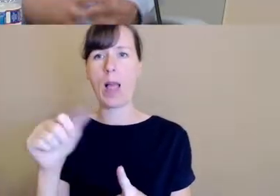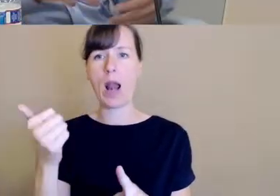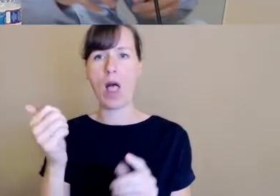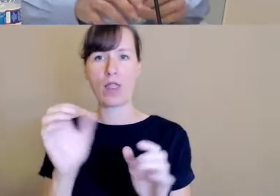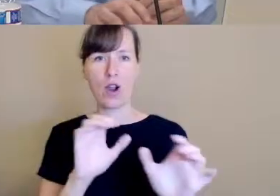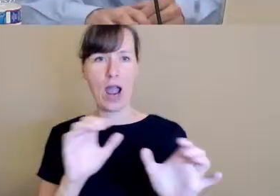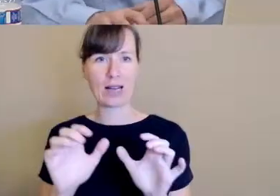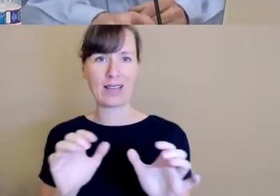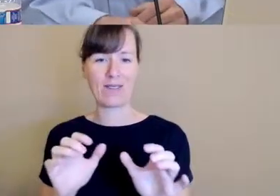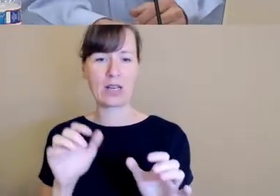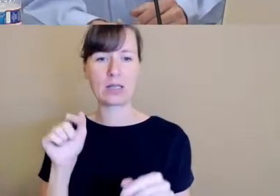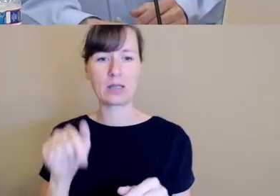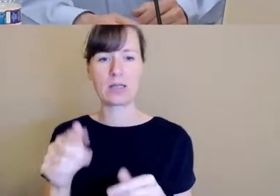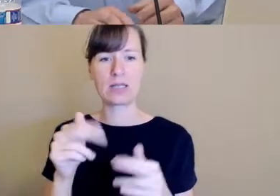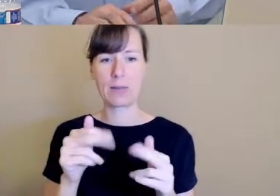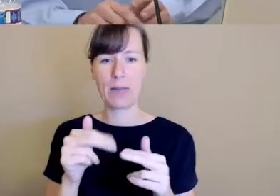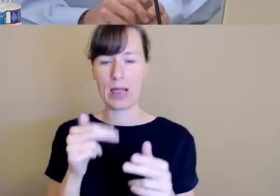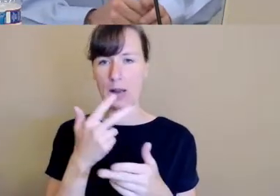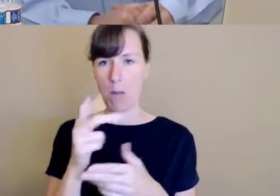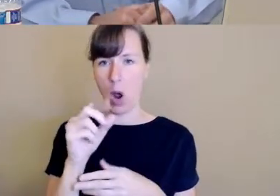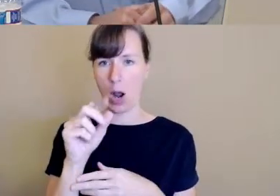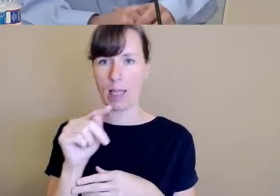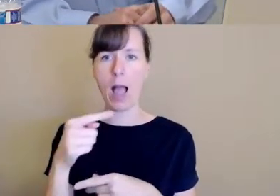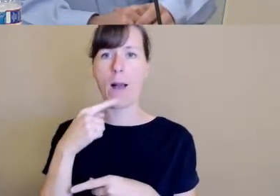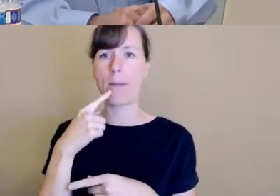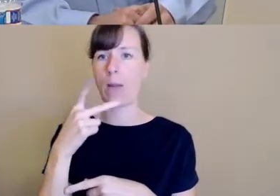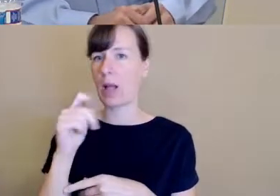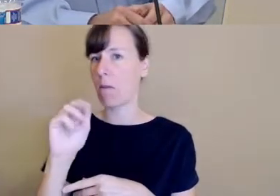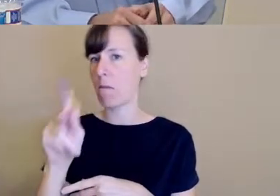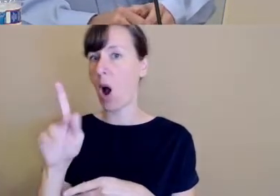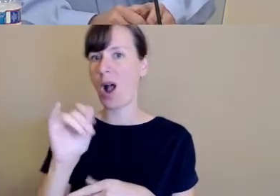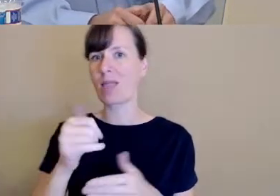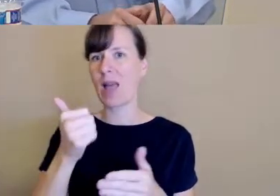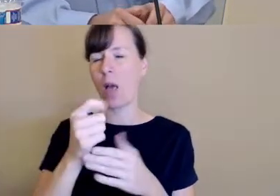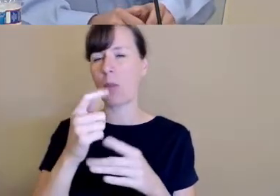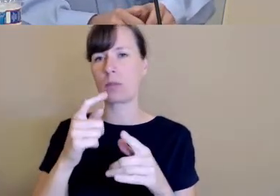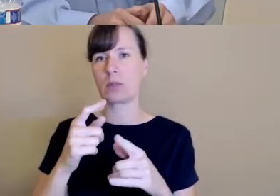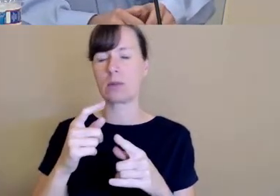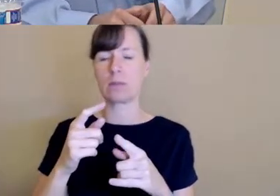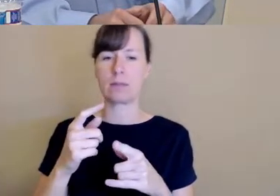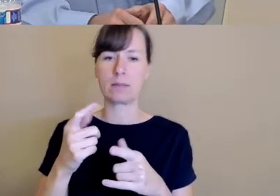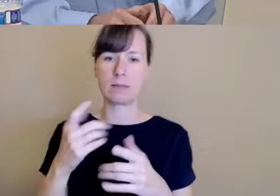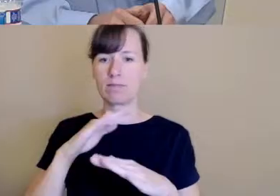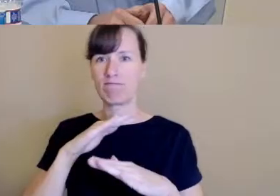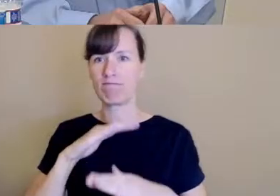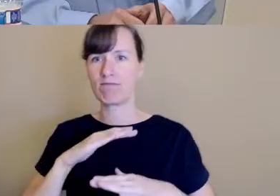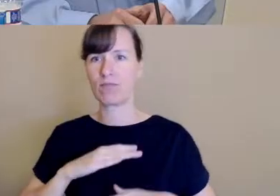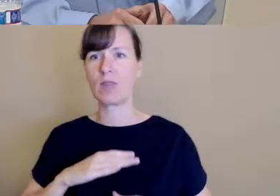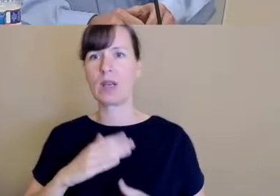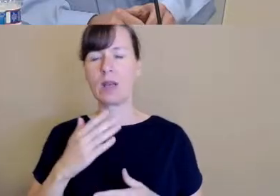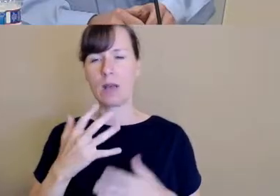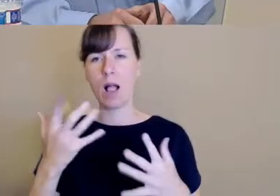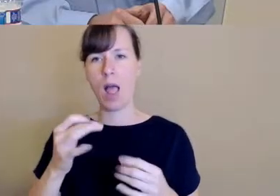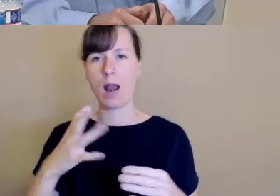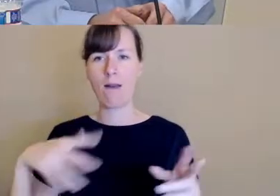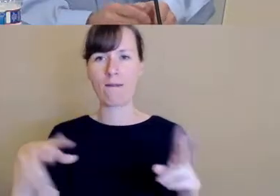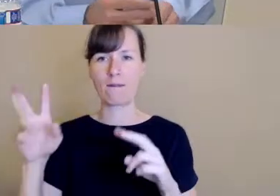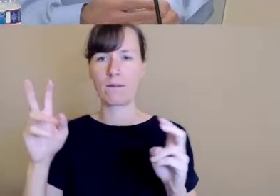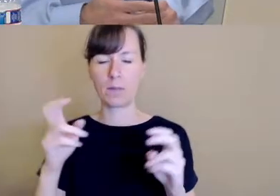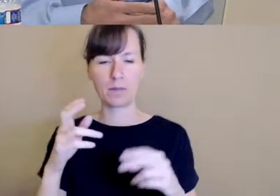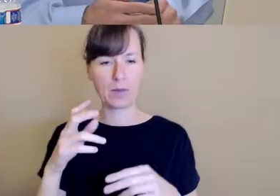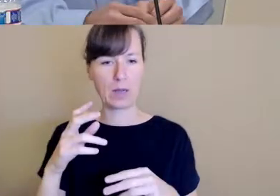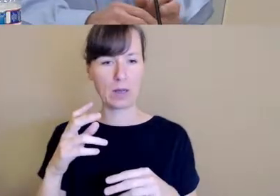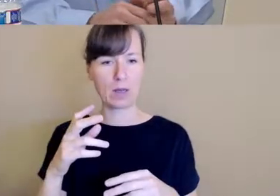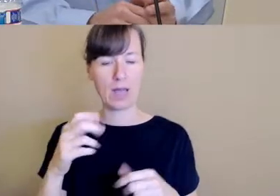lot, the public part, that I think helps alleviate a lot of it. Frankly, the area looks better. I mean, the fence